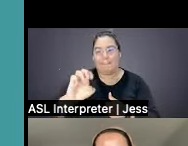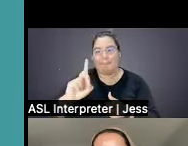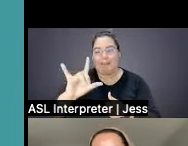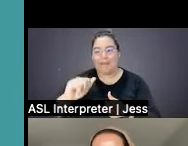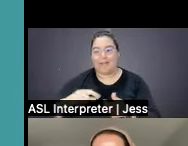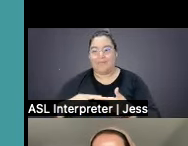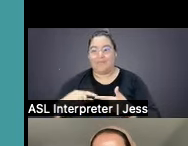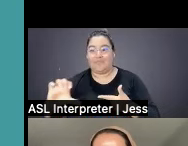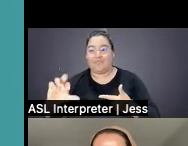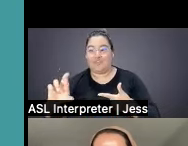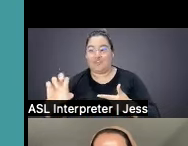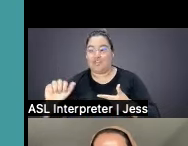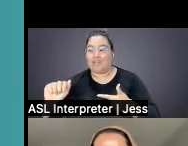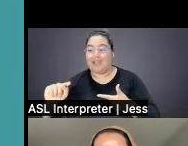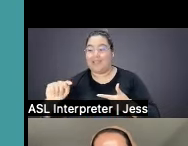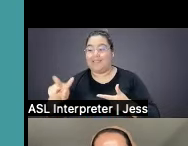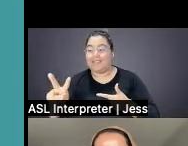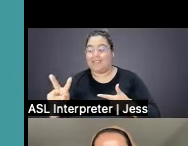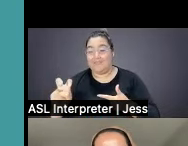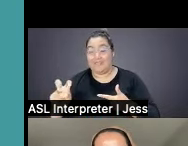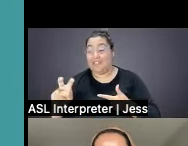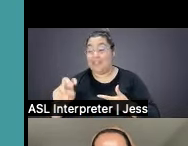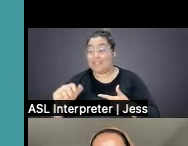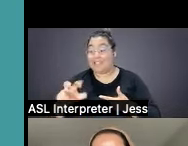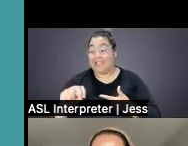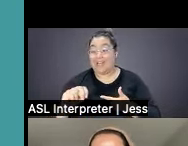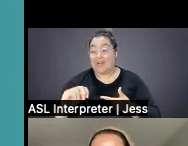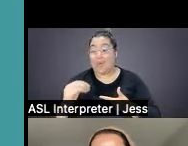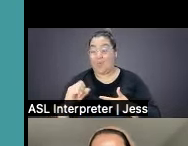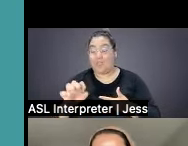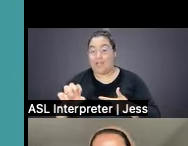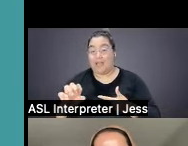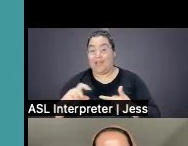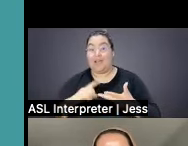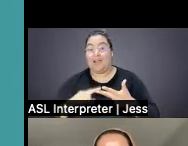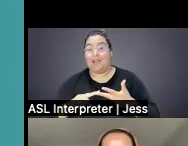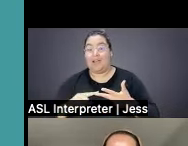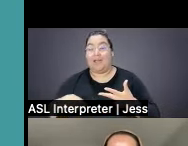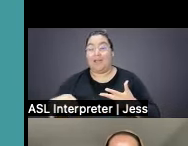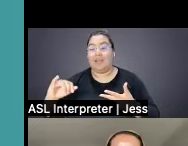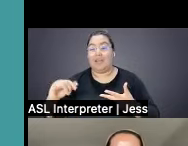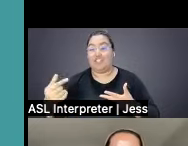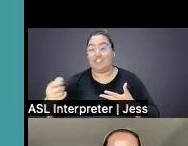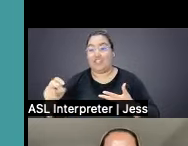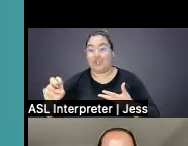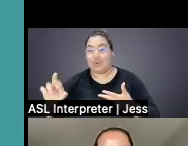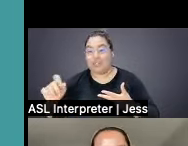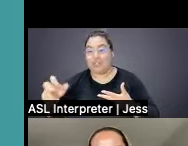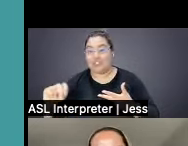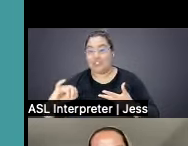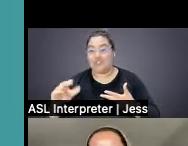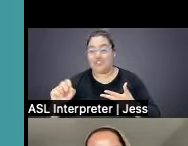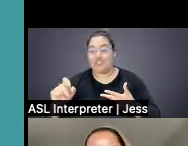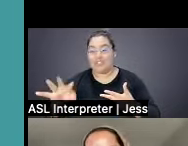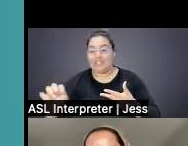CreaTV San Jose, and Generation Justice, as well as our partners at the Tech and Social